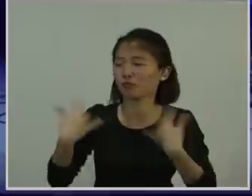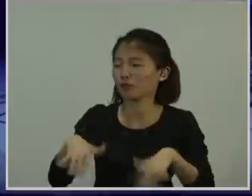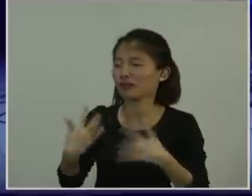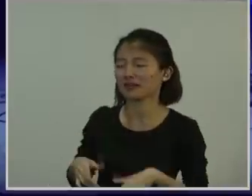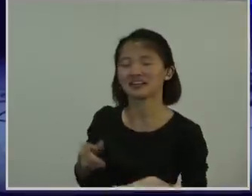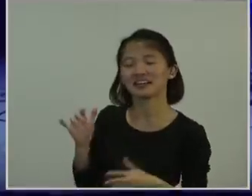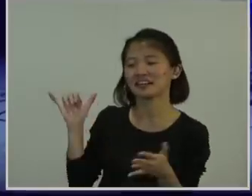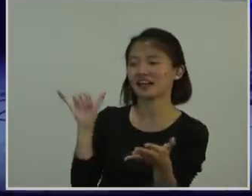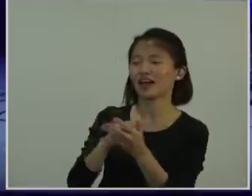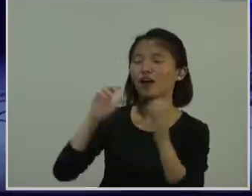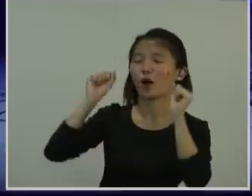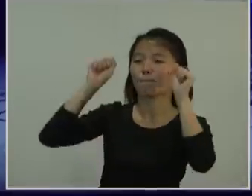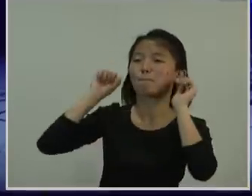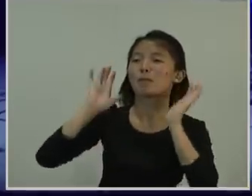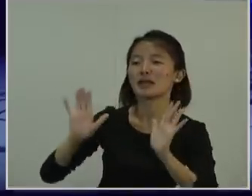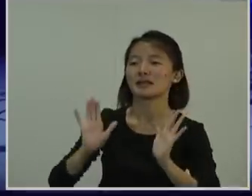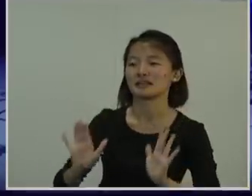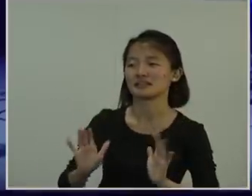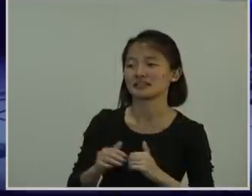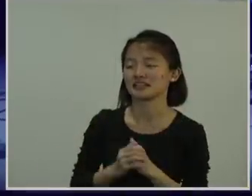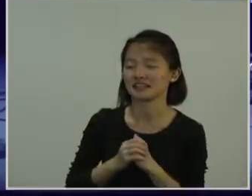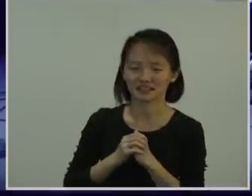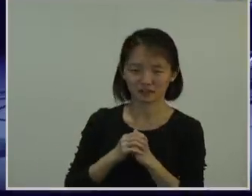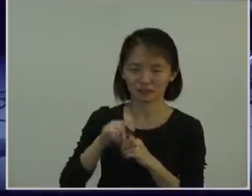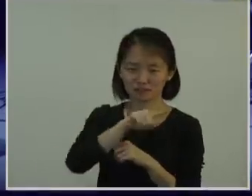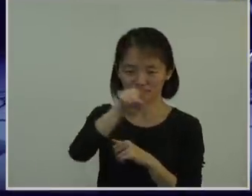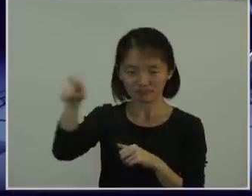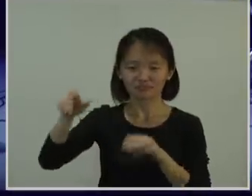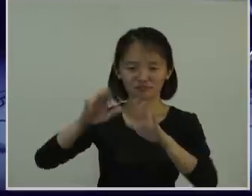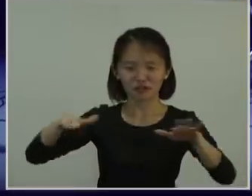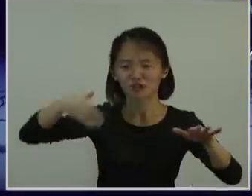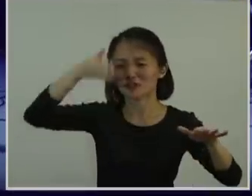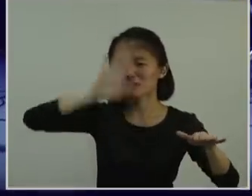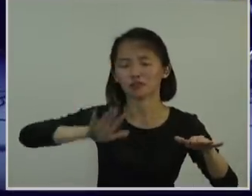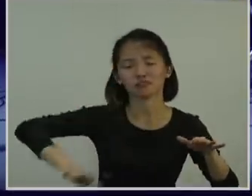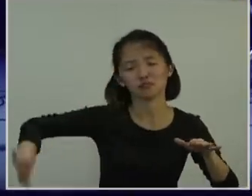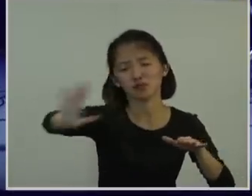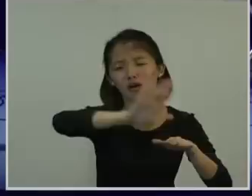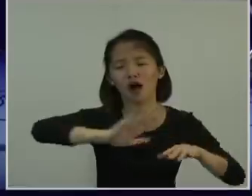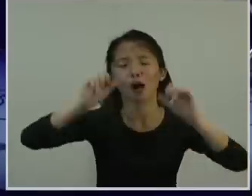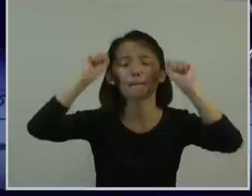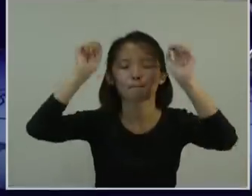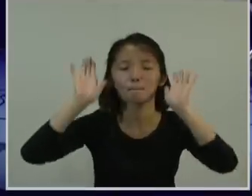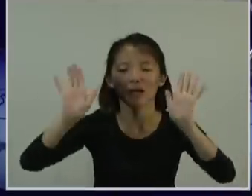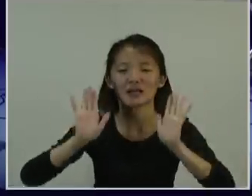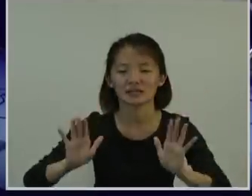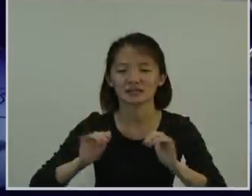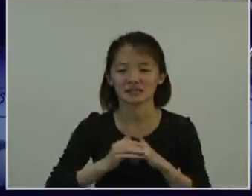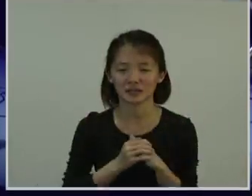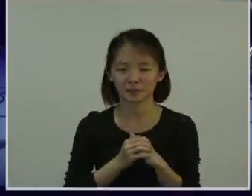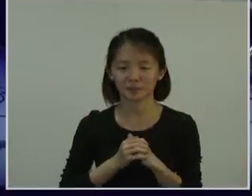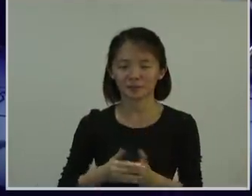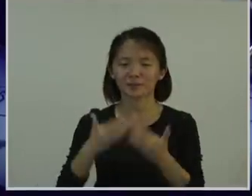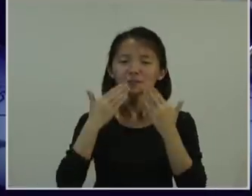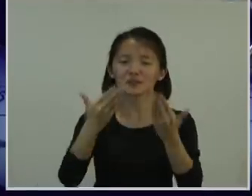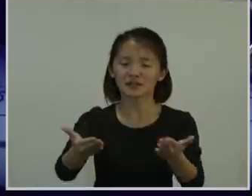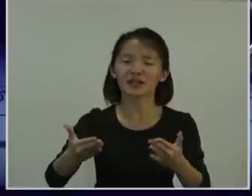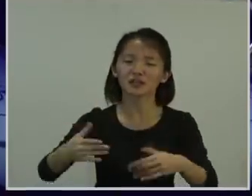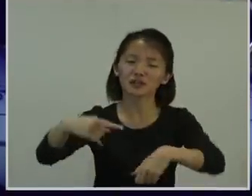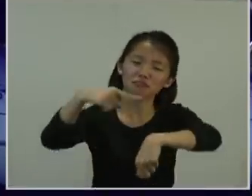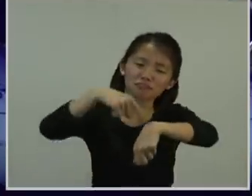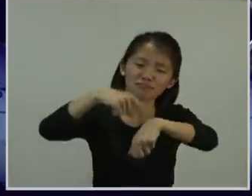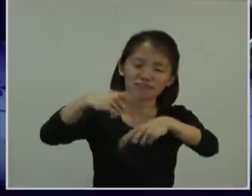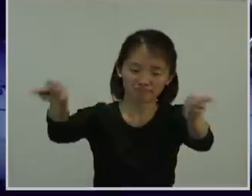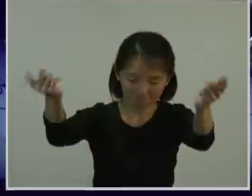Truly amazing. Ooh. Wow, children of God, you guys are amazing. And thank you so much for taking time out, precious time out, to